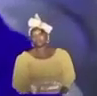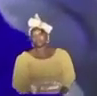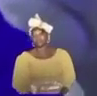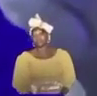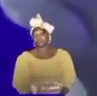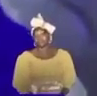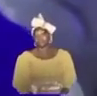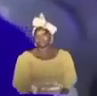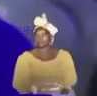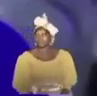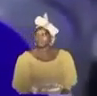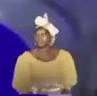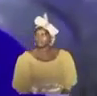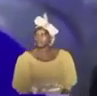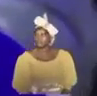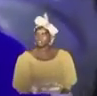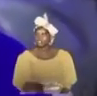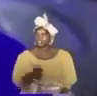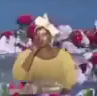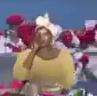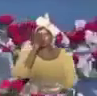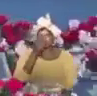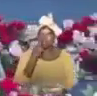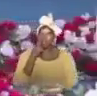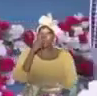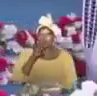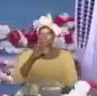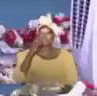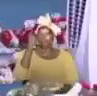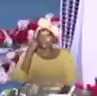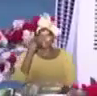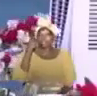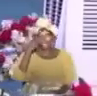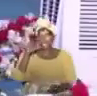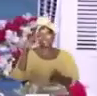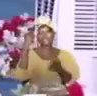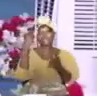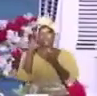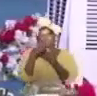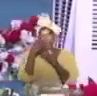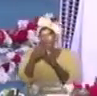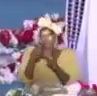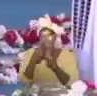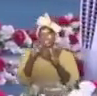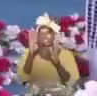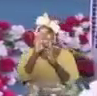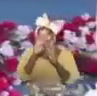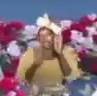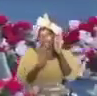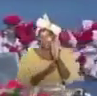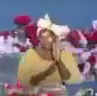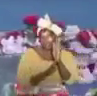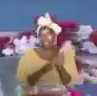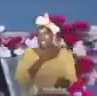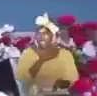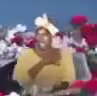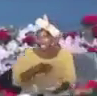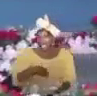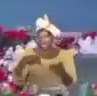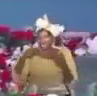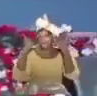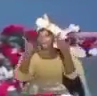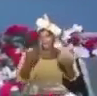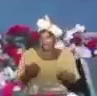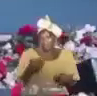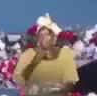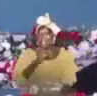Are we together? You must be sound in scripture. Acts chapter 20 and verse 32. It says, and now brethren,